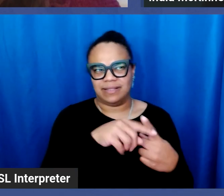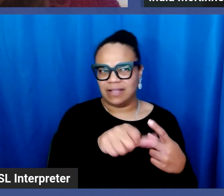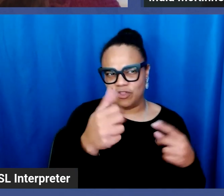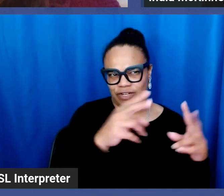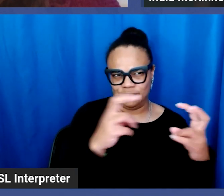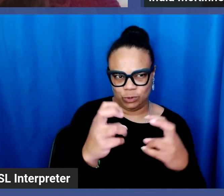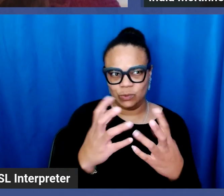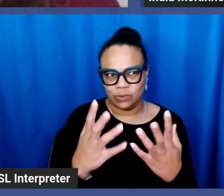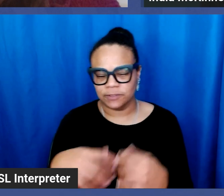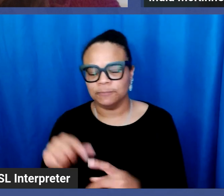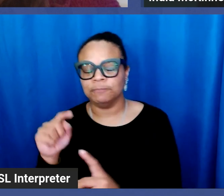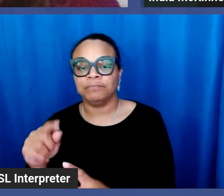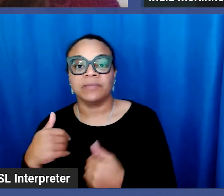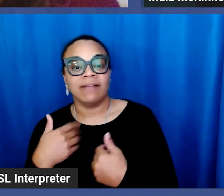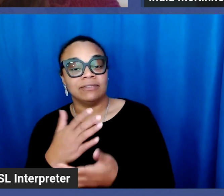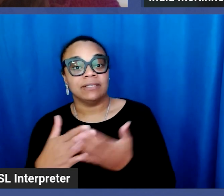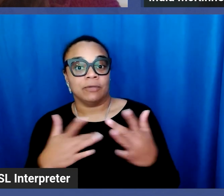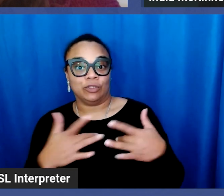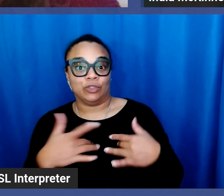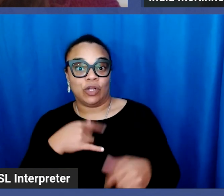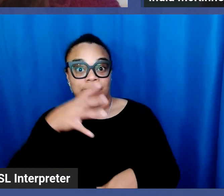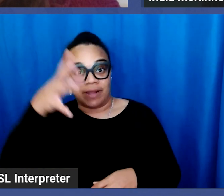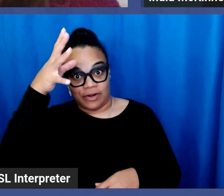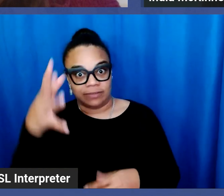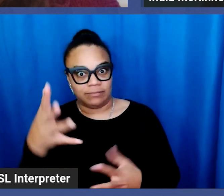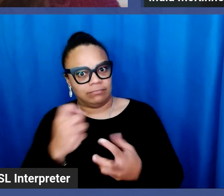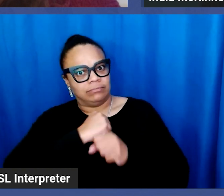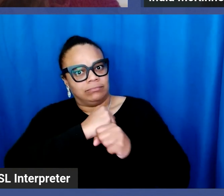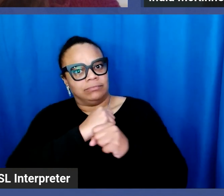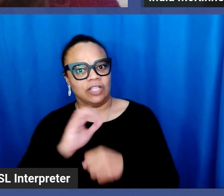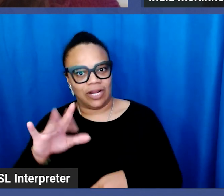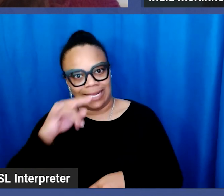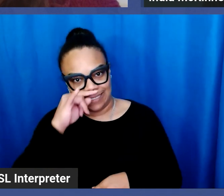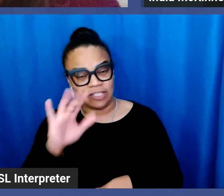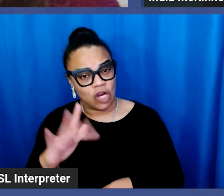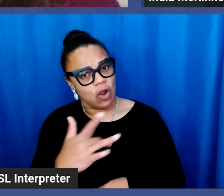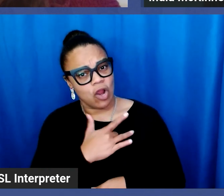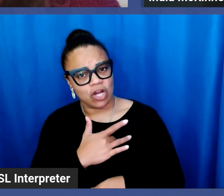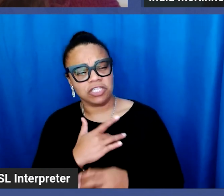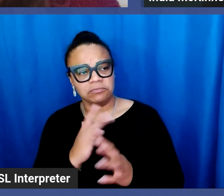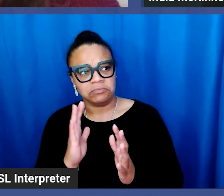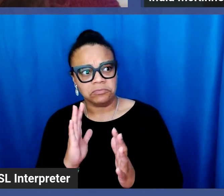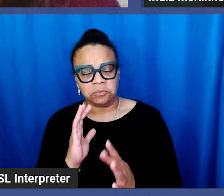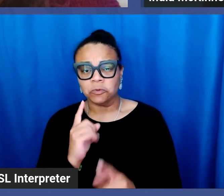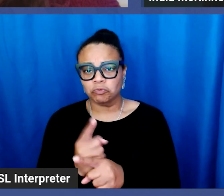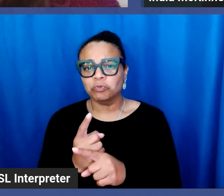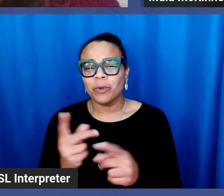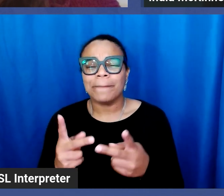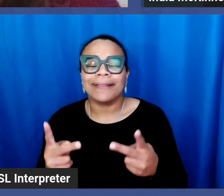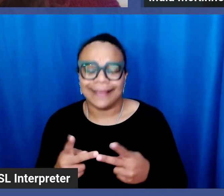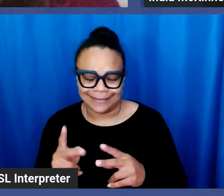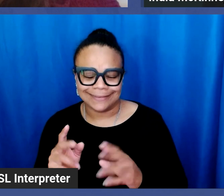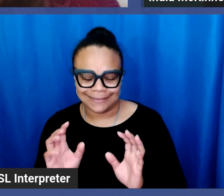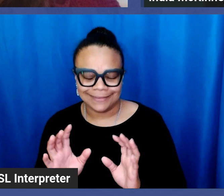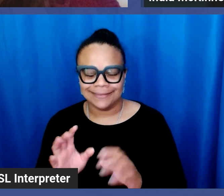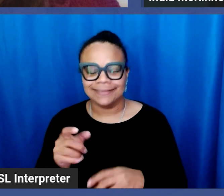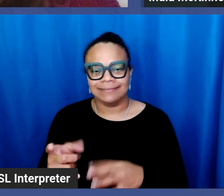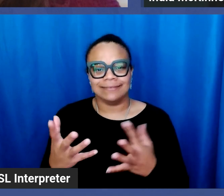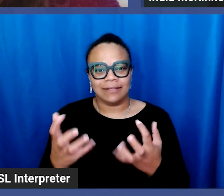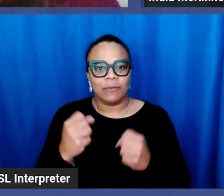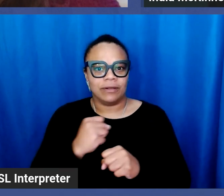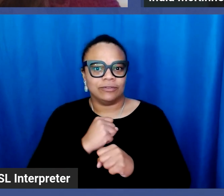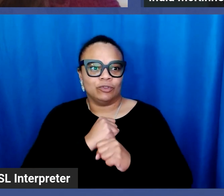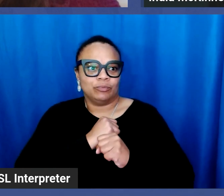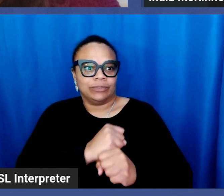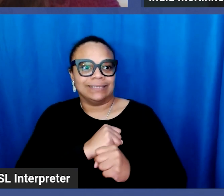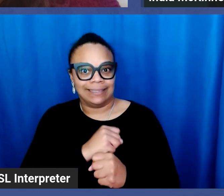who really want to protect their kids. I think their hearts are in the right place. They want to protect their kids from